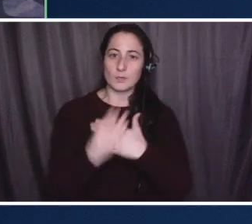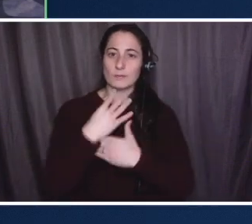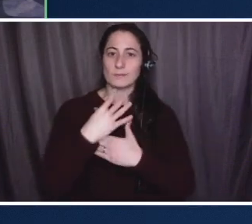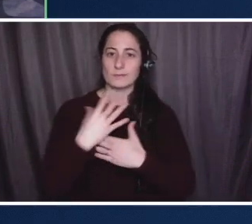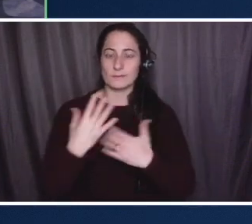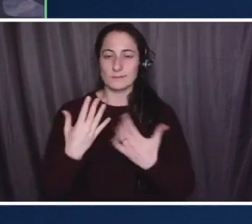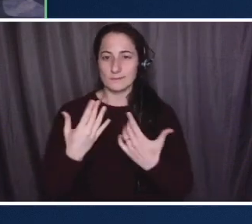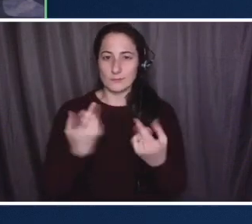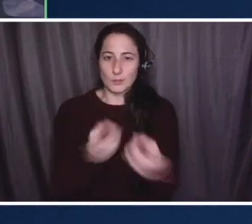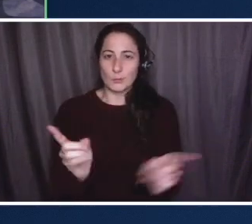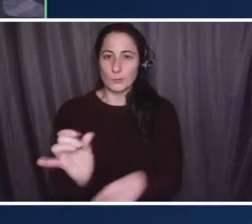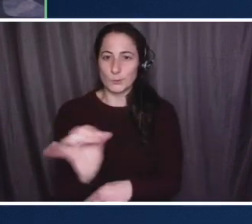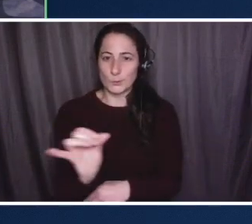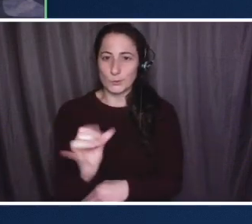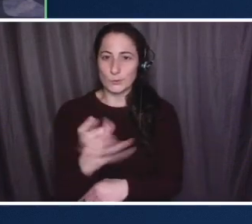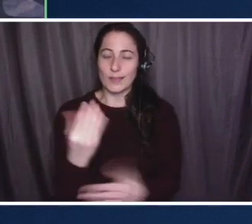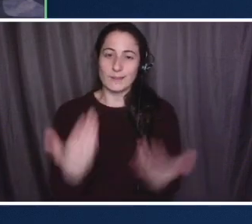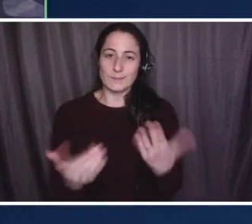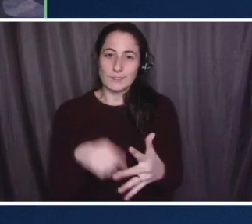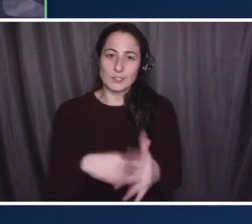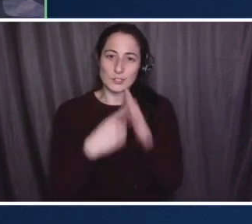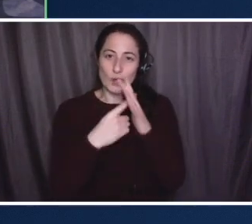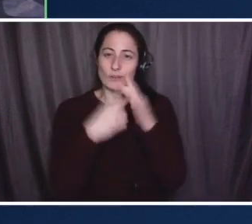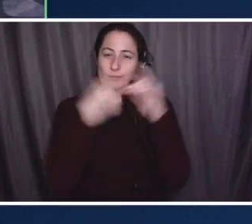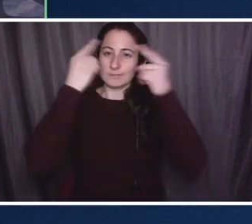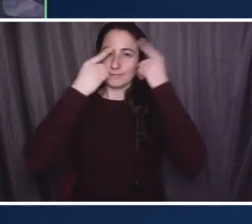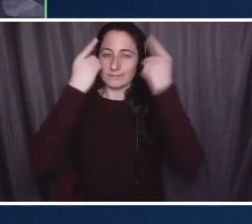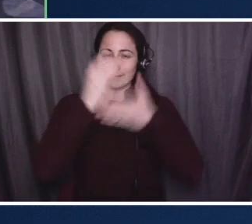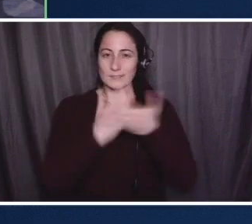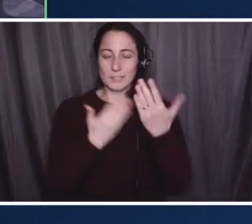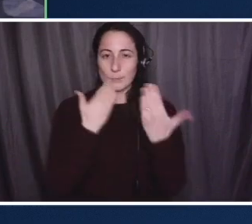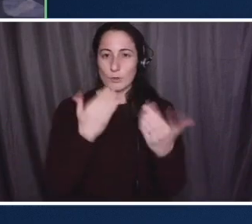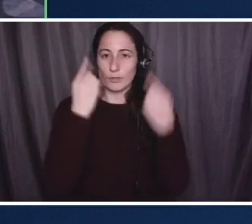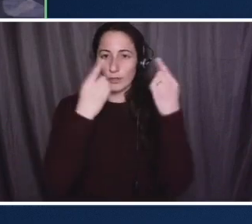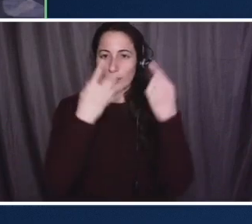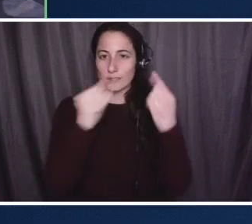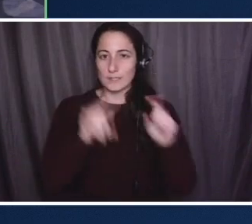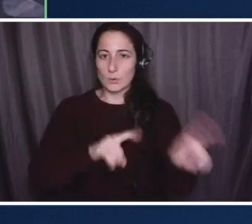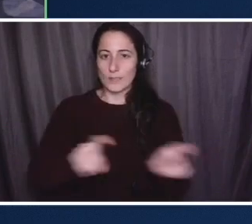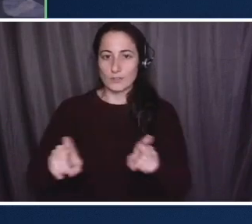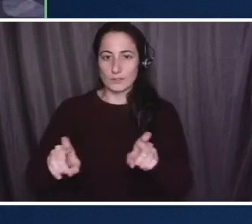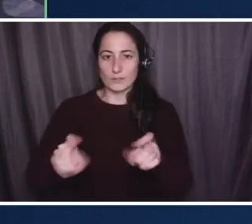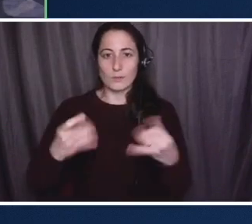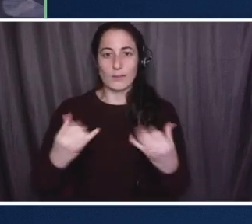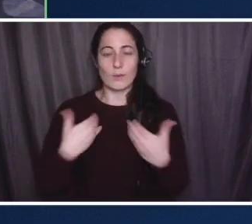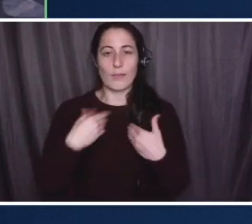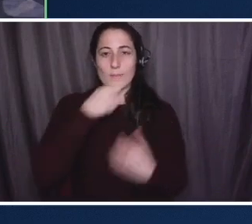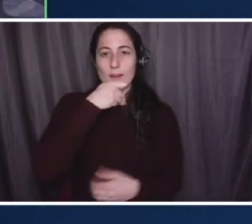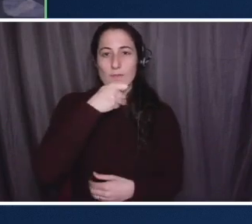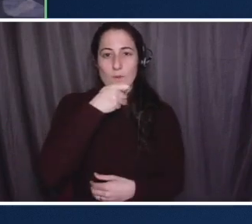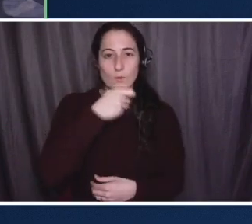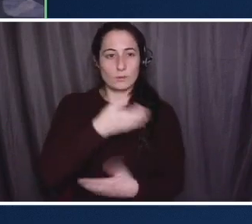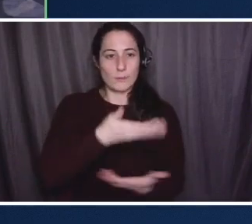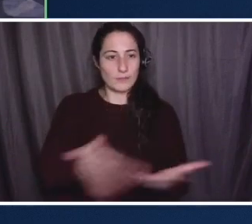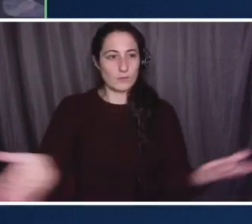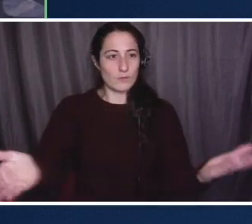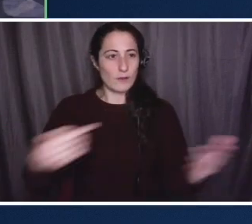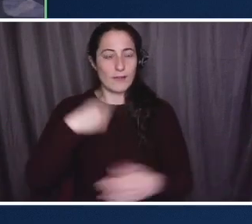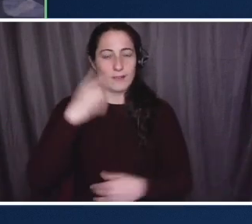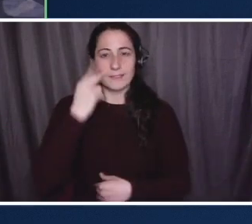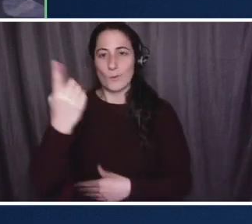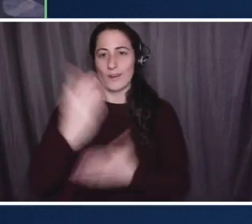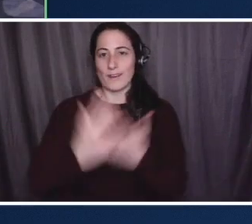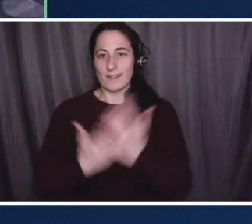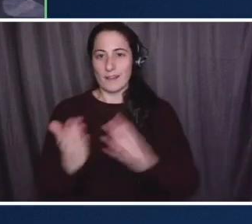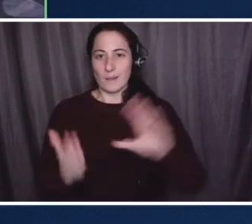it's provoked some thoughts and some good questions. So we have folks passing around mics. I see the first hand right in the